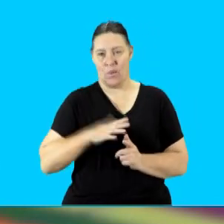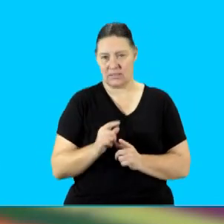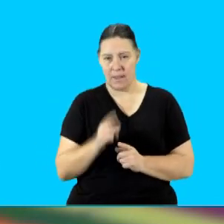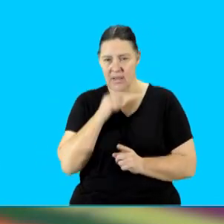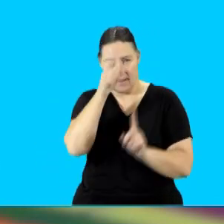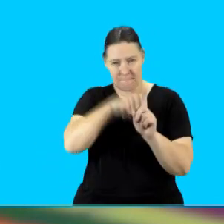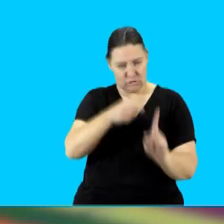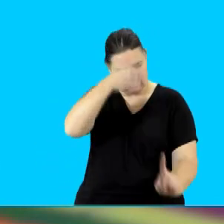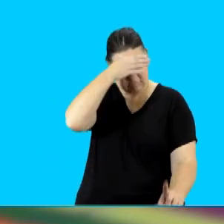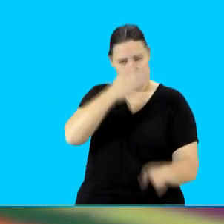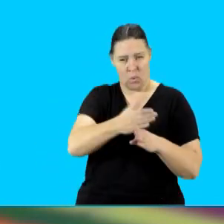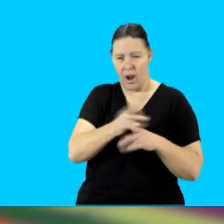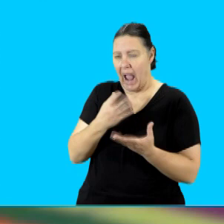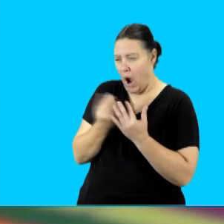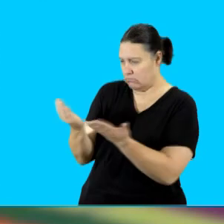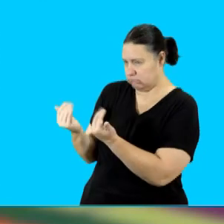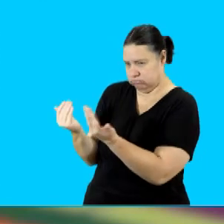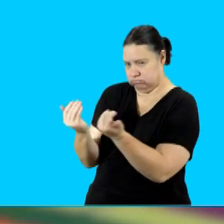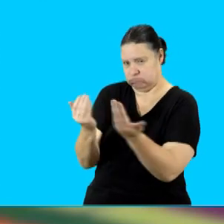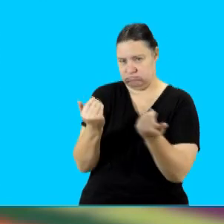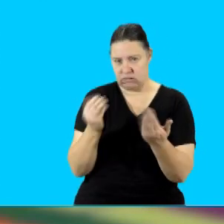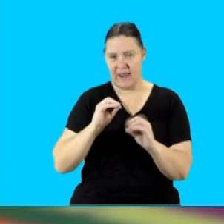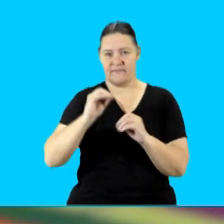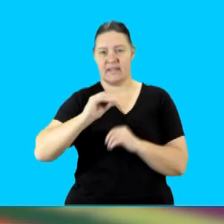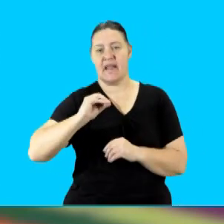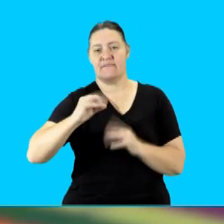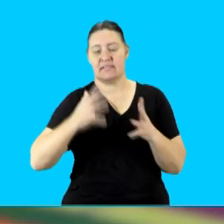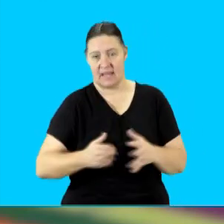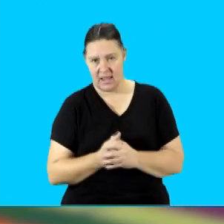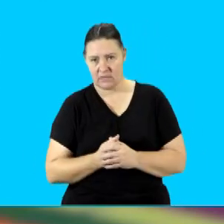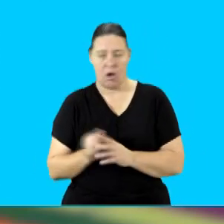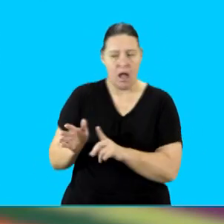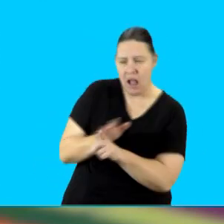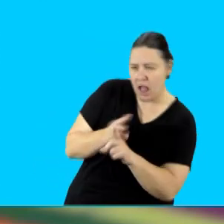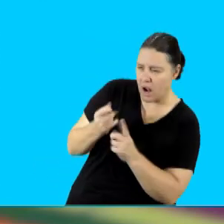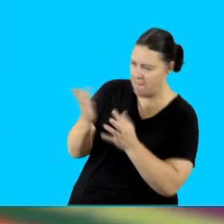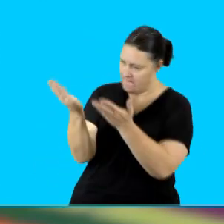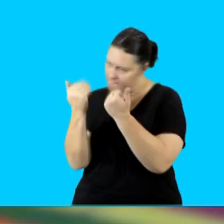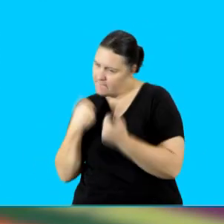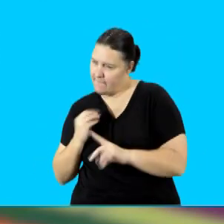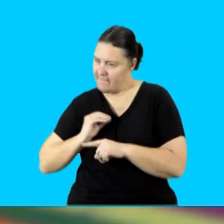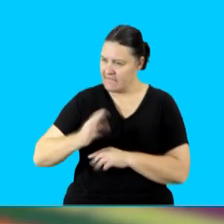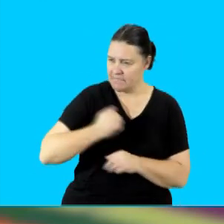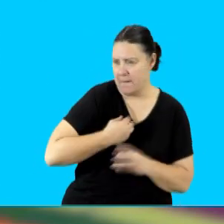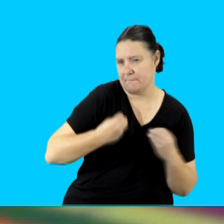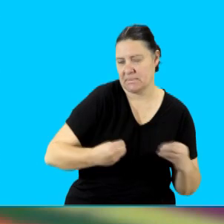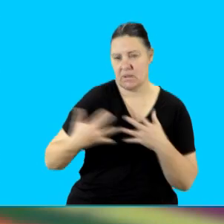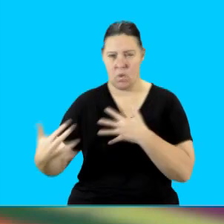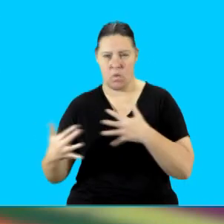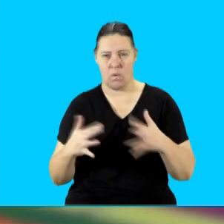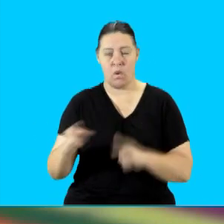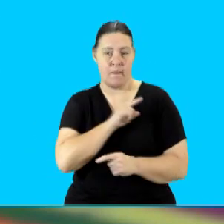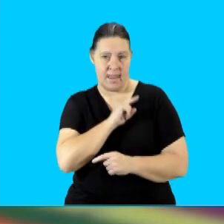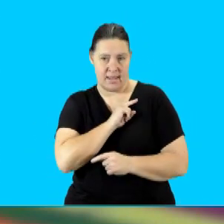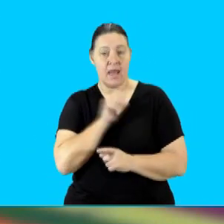the suitable candidate for the job. The person who's going to be able to persuade investors to invest in our business, the person who's going to